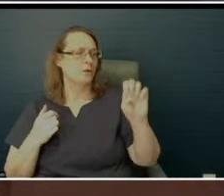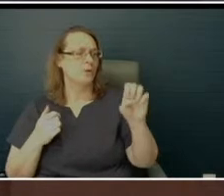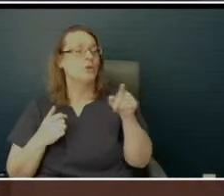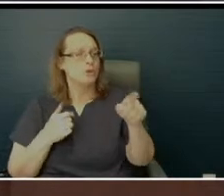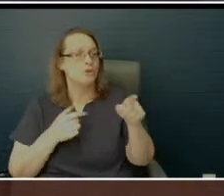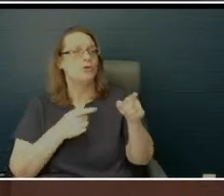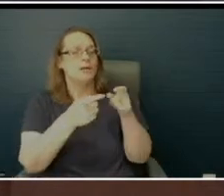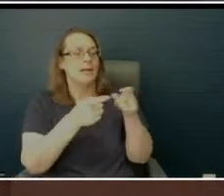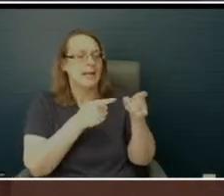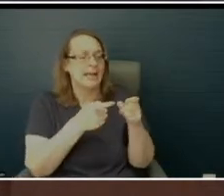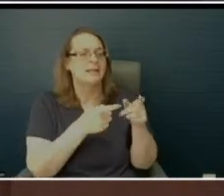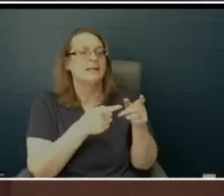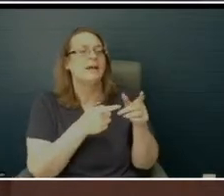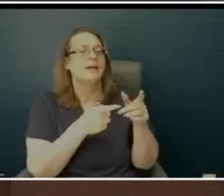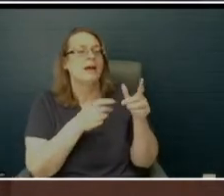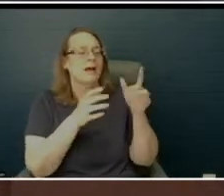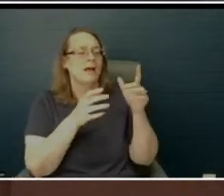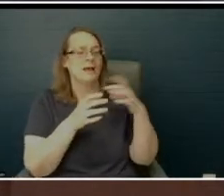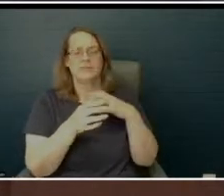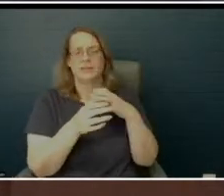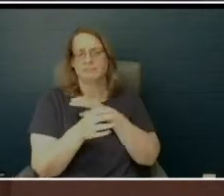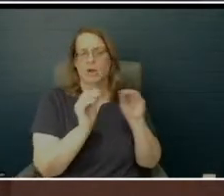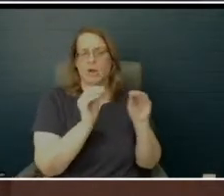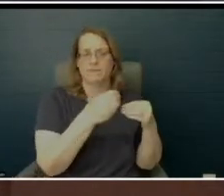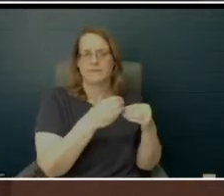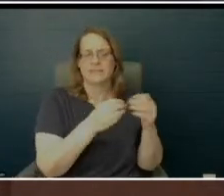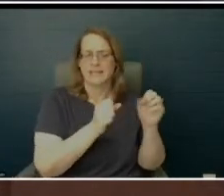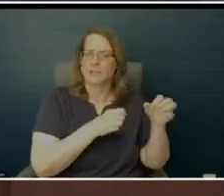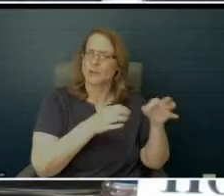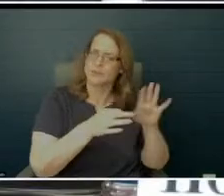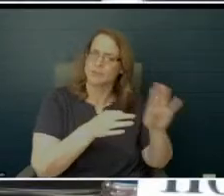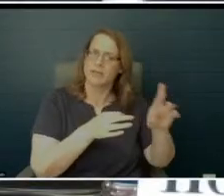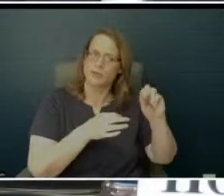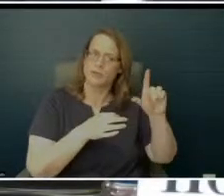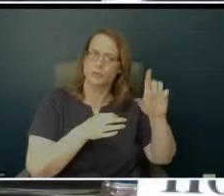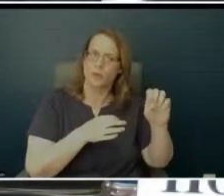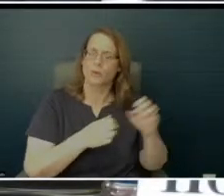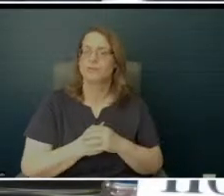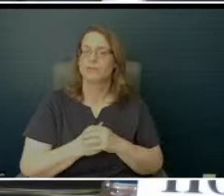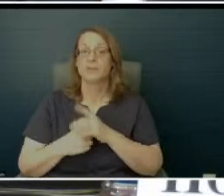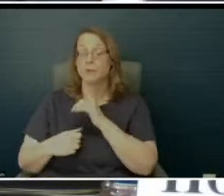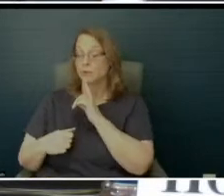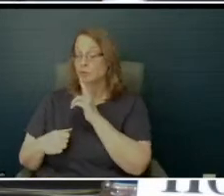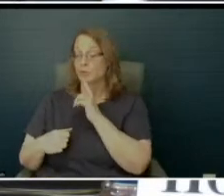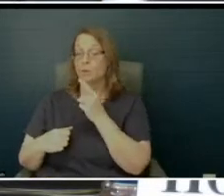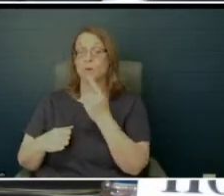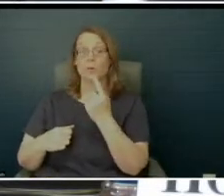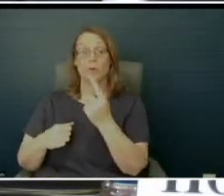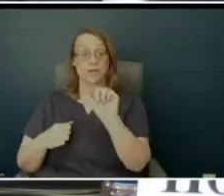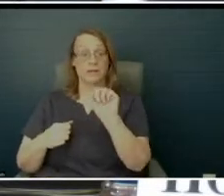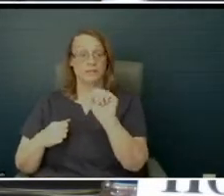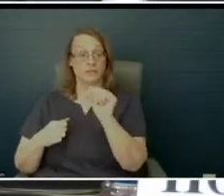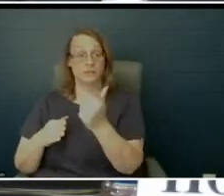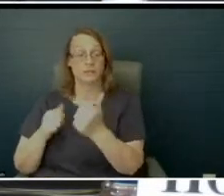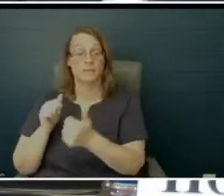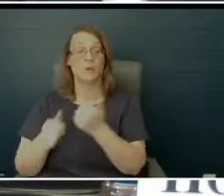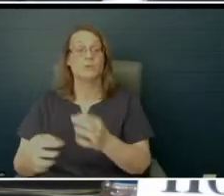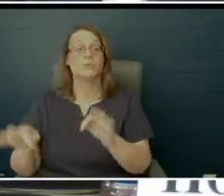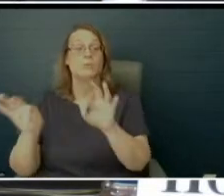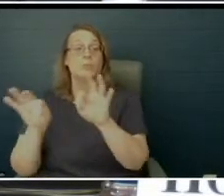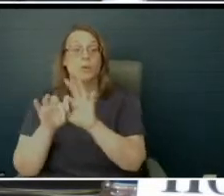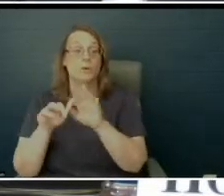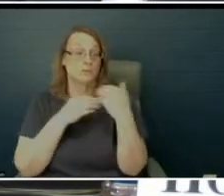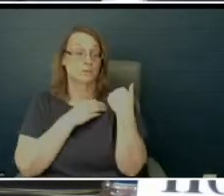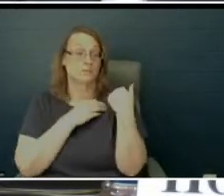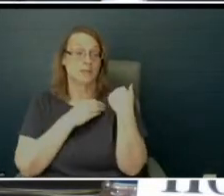role? What is that? Sure. One of the Attorney General's most important responsibilities is to provide legal advice